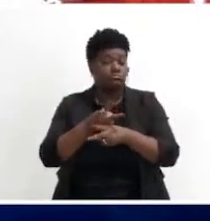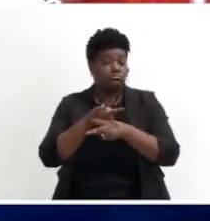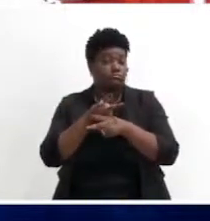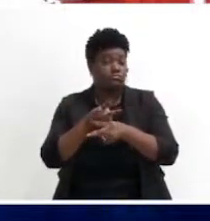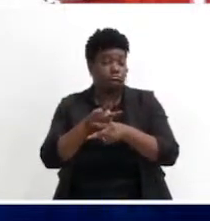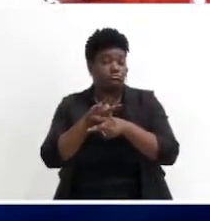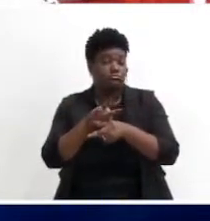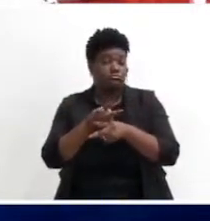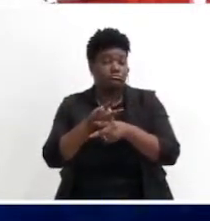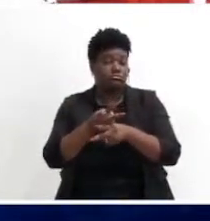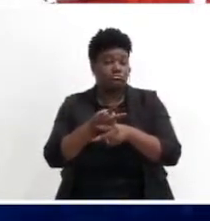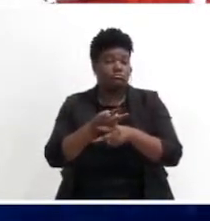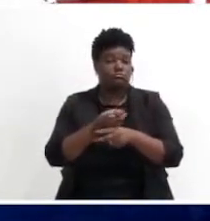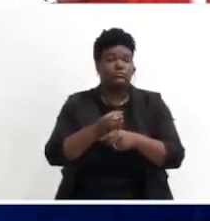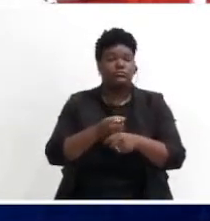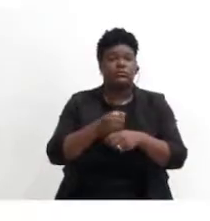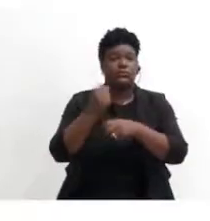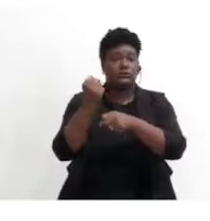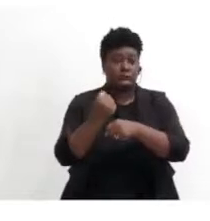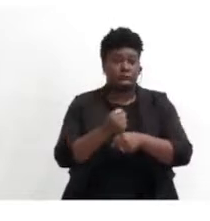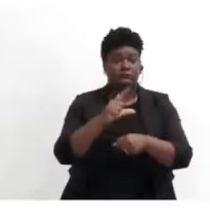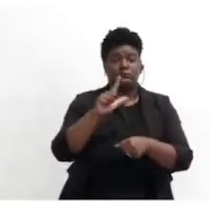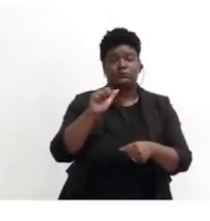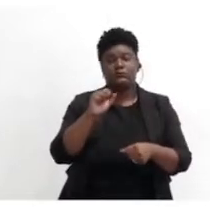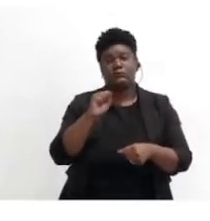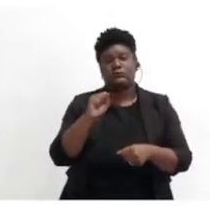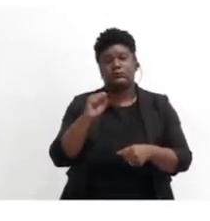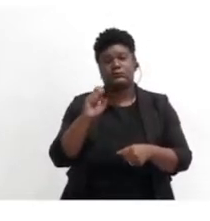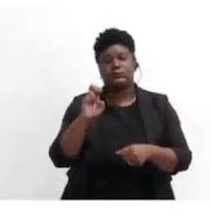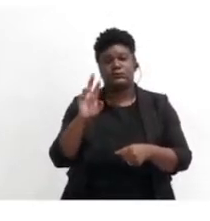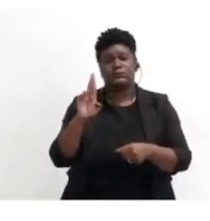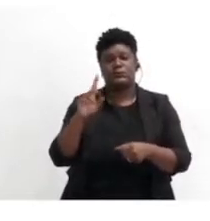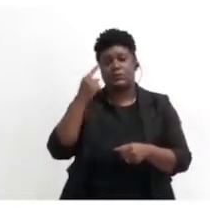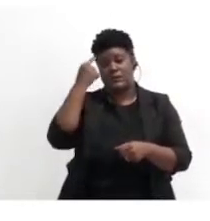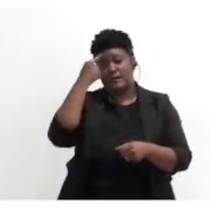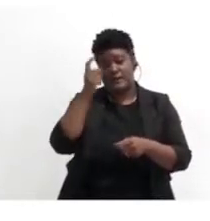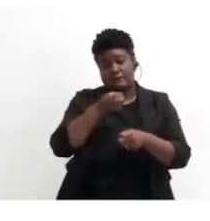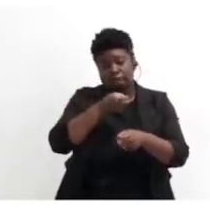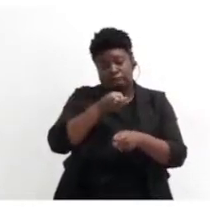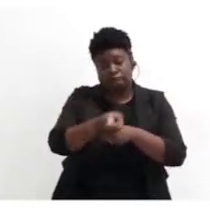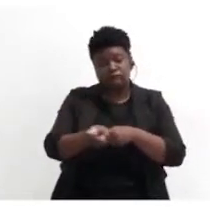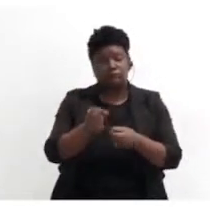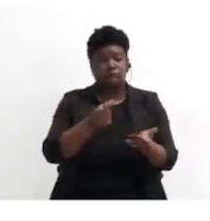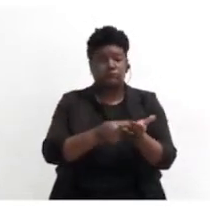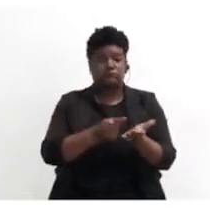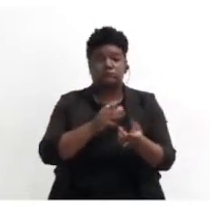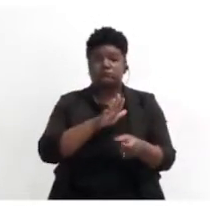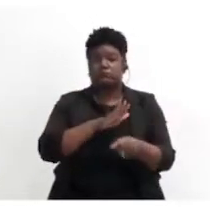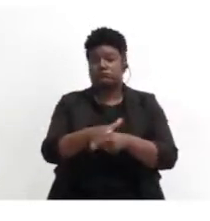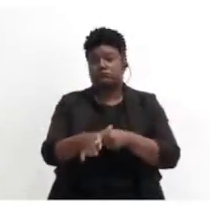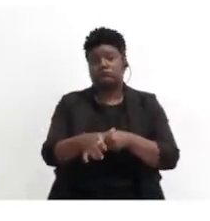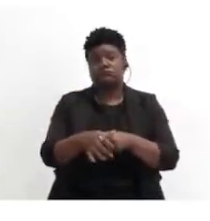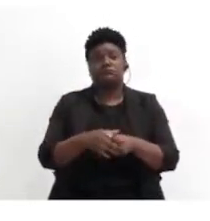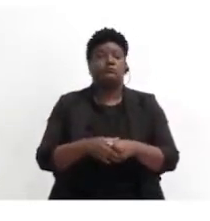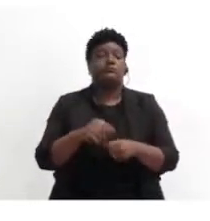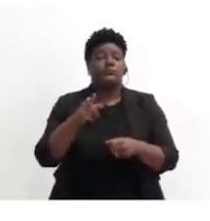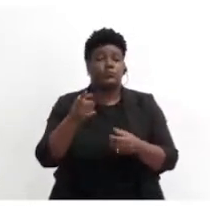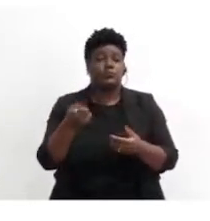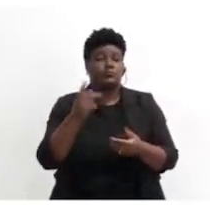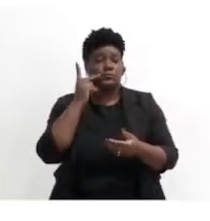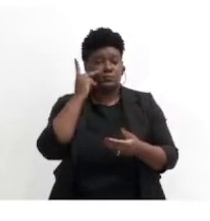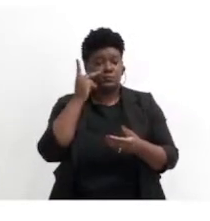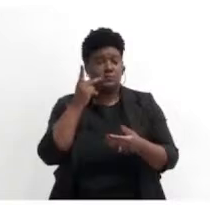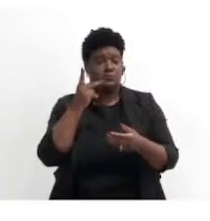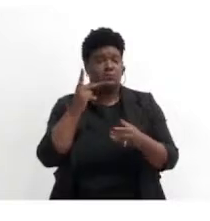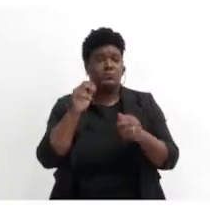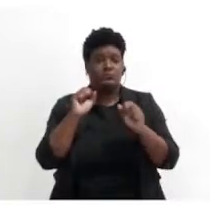So this is an example of a part made that way. So in the center of this part is an embedded die with the